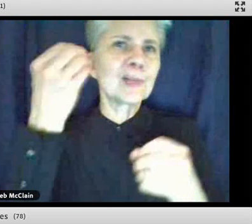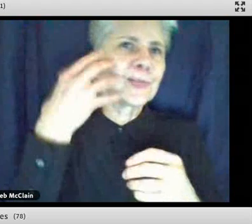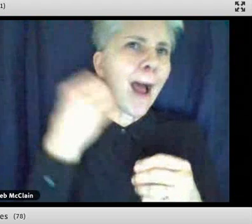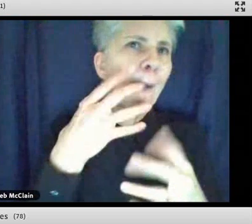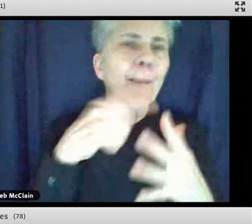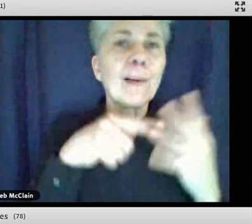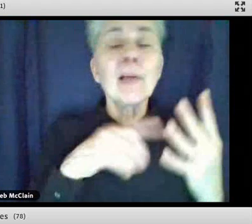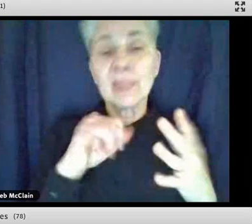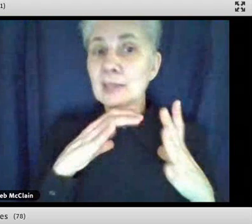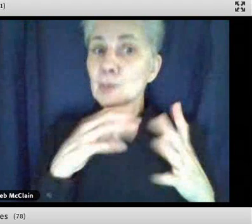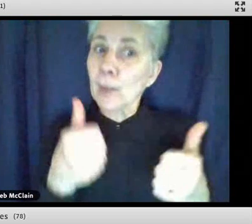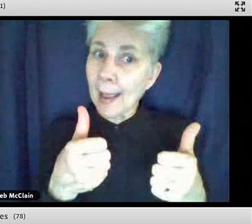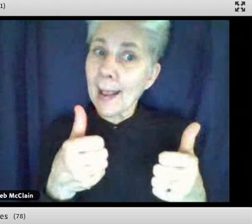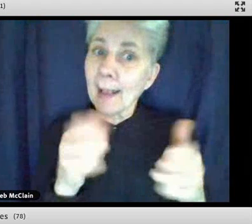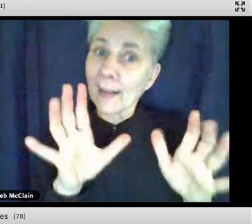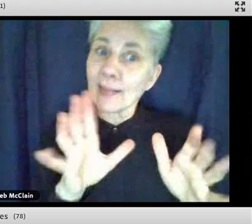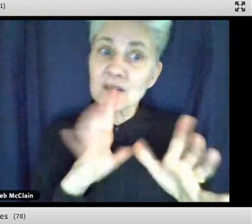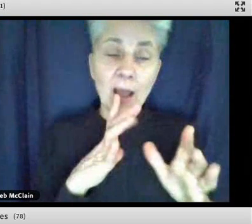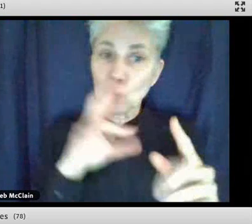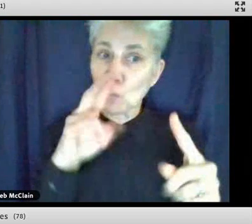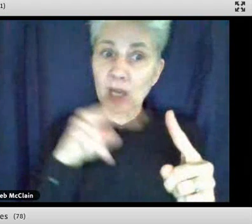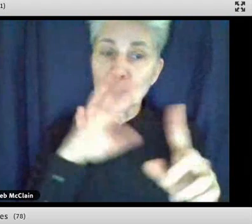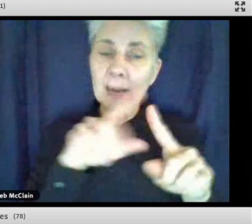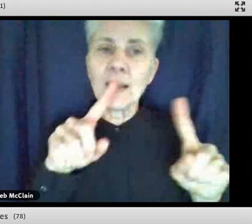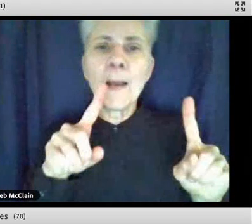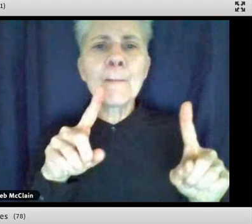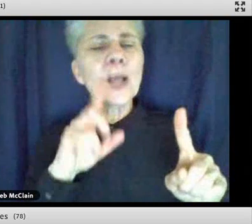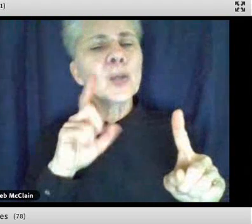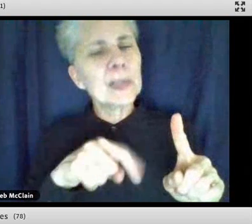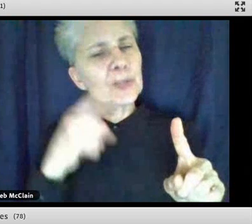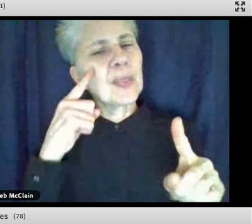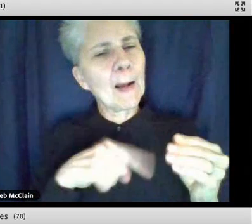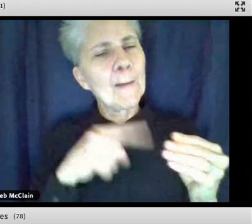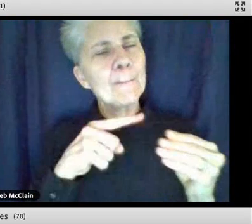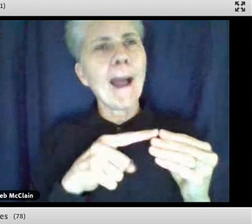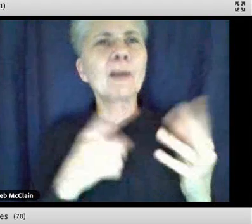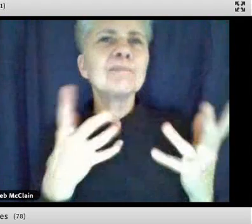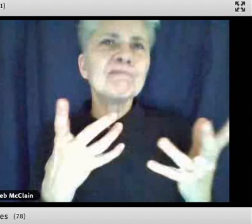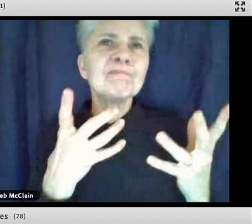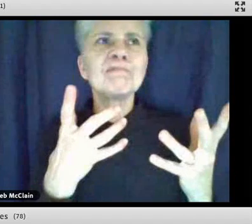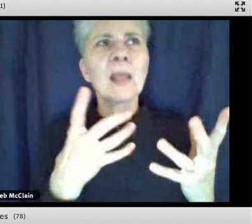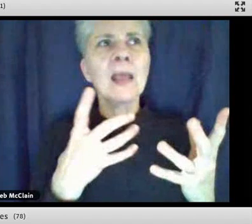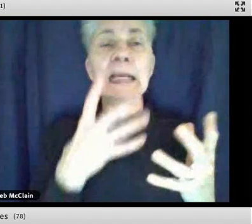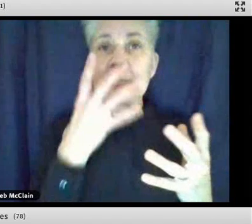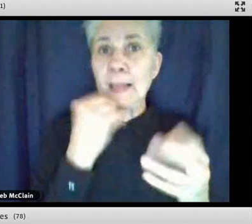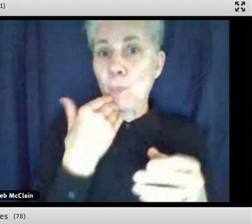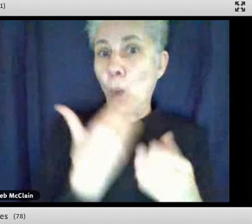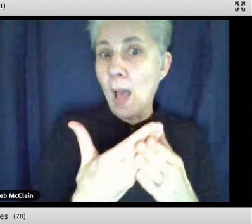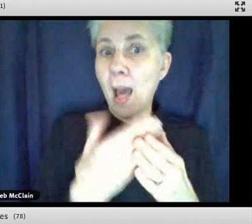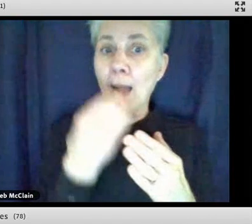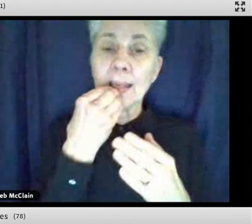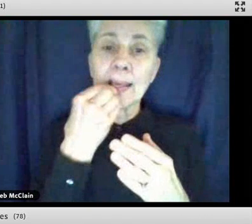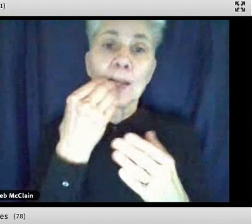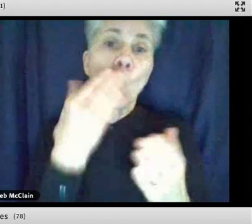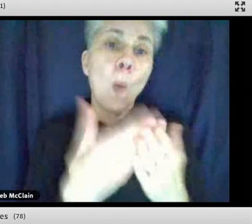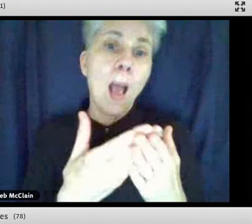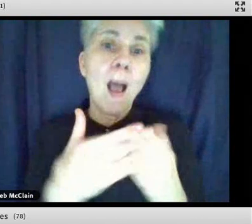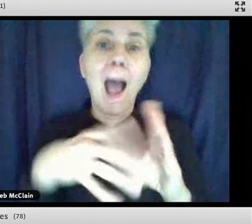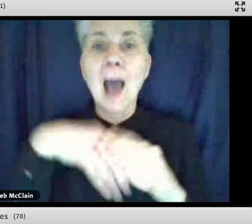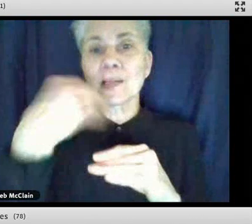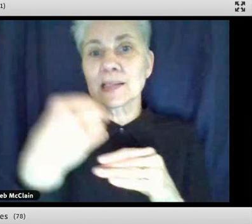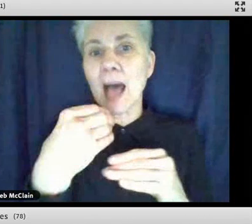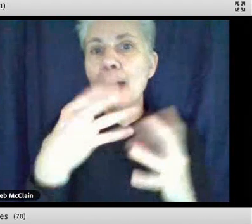that's okay. There's no judgment here, but you do need to think about getting the right amount of sleep and nutrition. Get outside as much as you